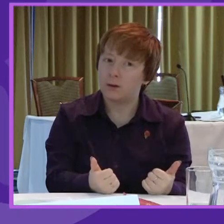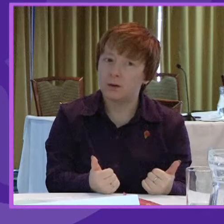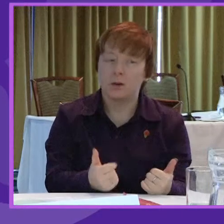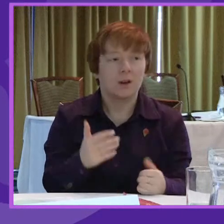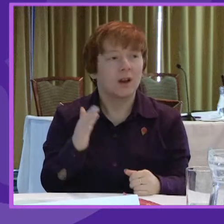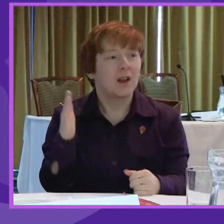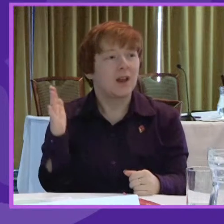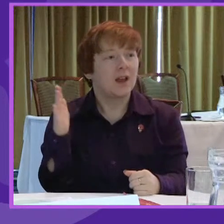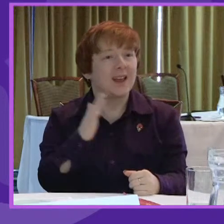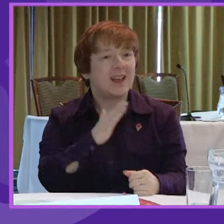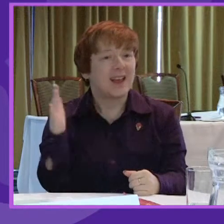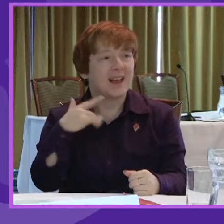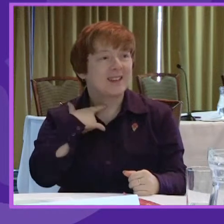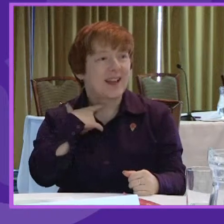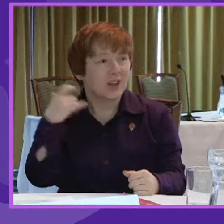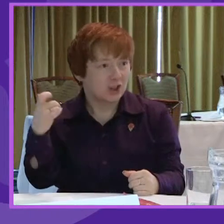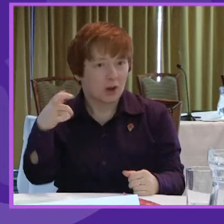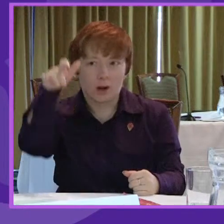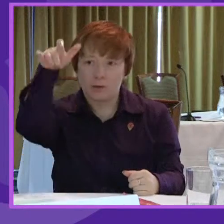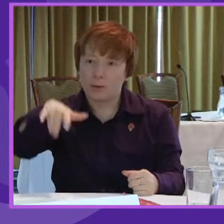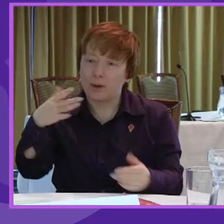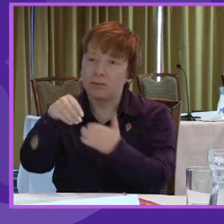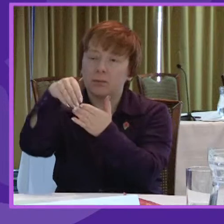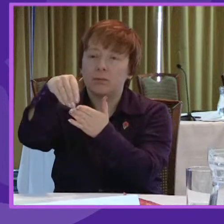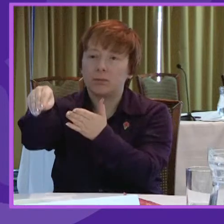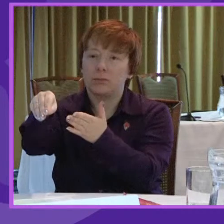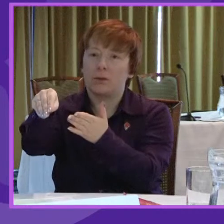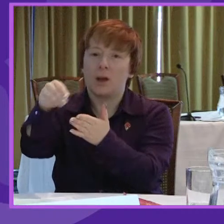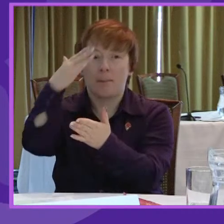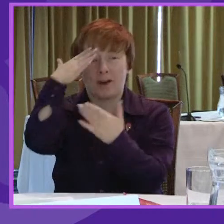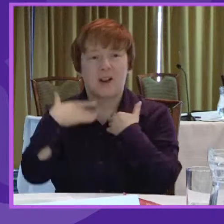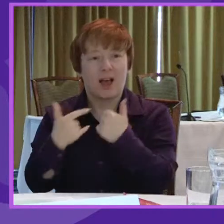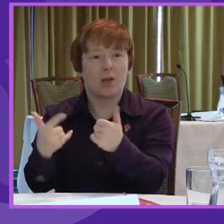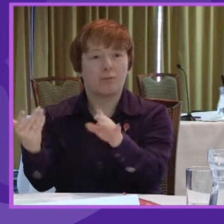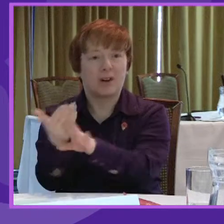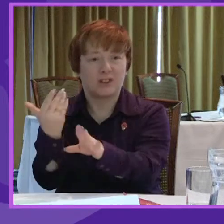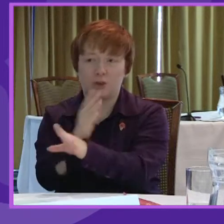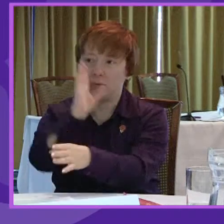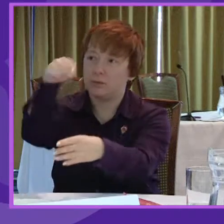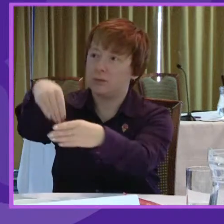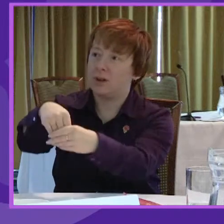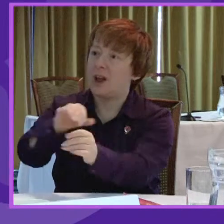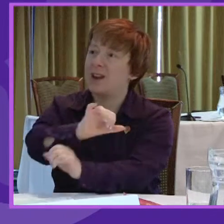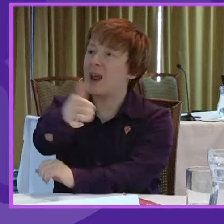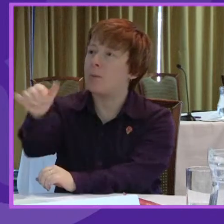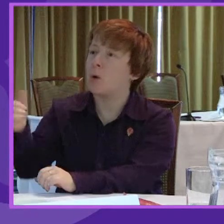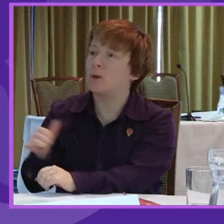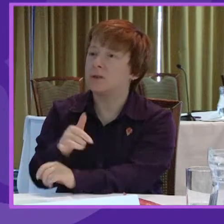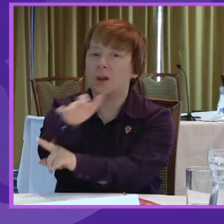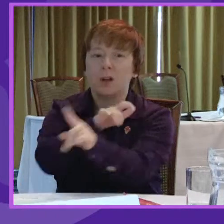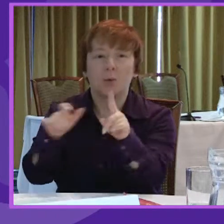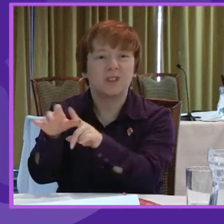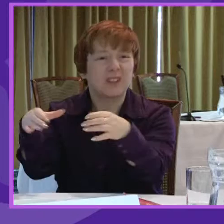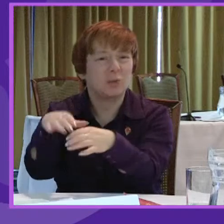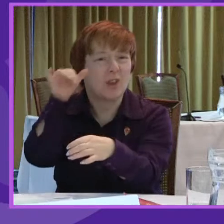we've commissioned somebody's commissioned mental health practitioners to work into integrated neighbourhood teams, which are largely physical health